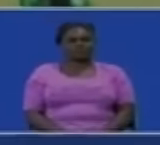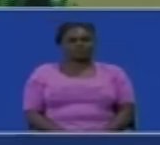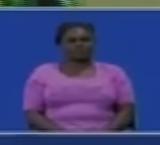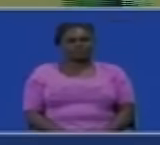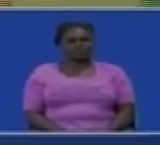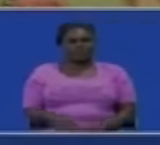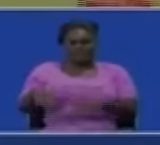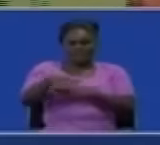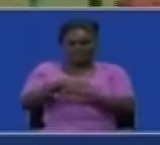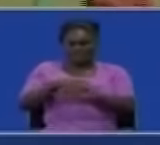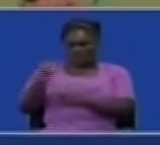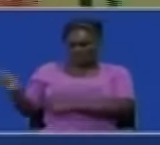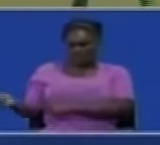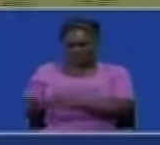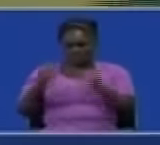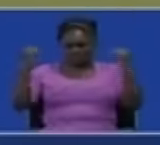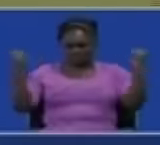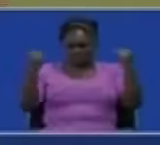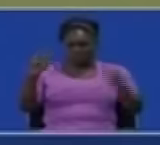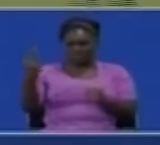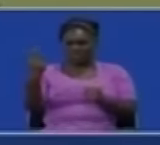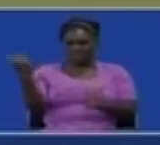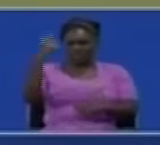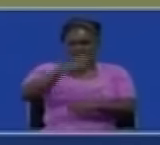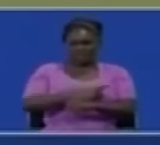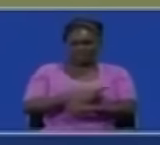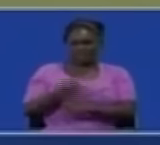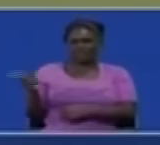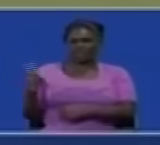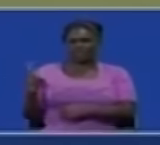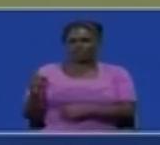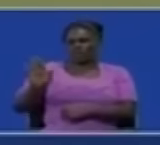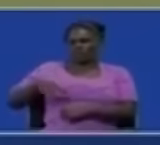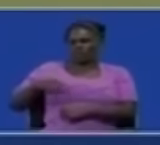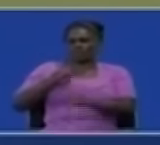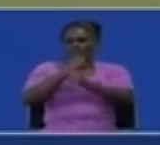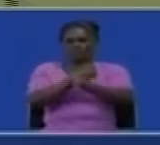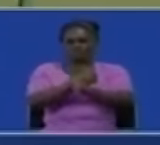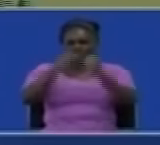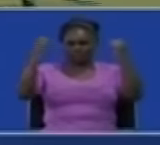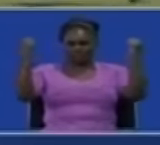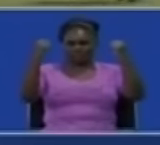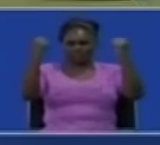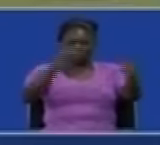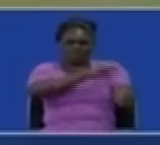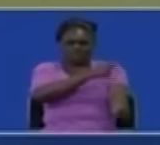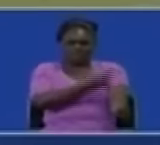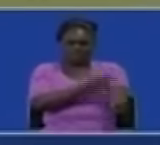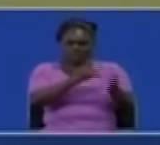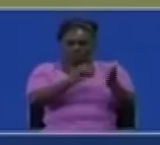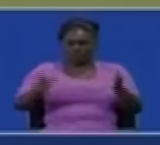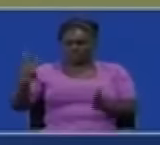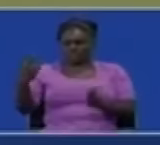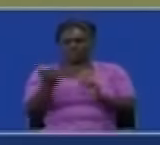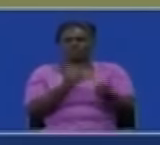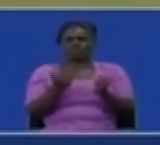The African Hockey Club Championship got into day two in Nairobi, with the women's defending champions Orange Telkom tackling Nigeria's Kada Babes in the second match